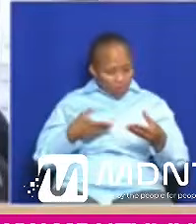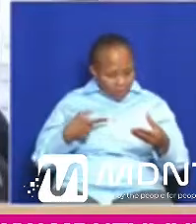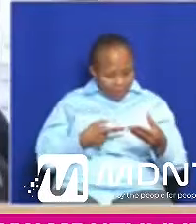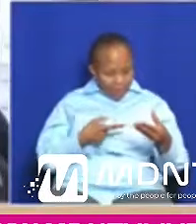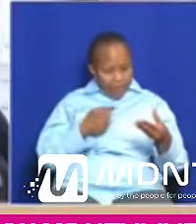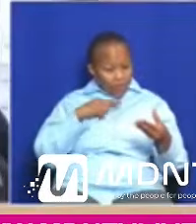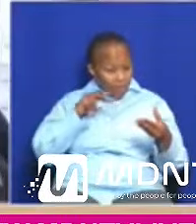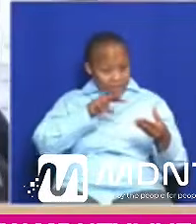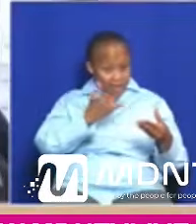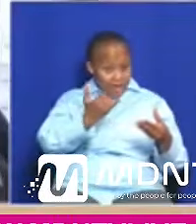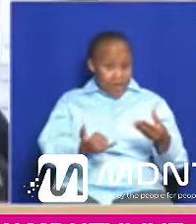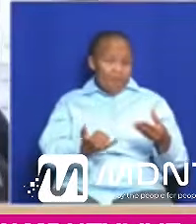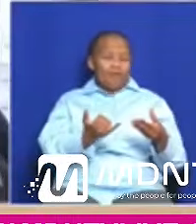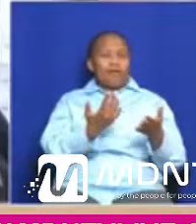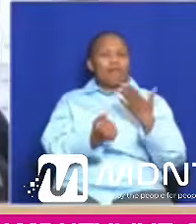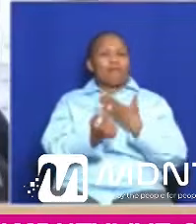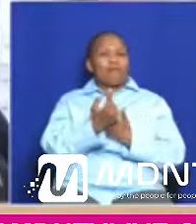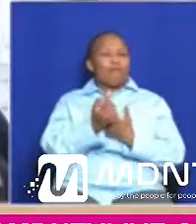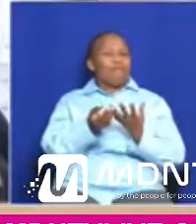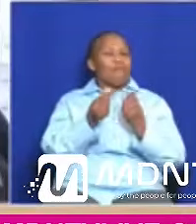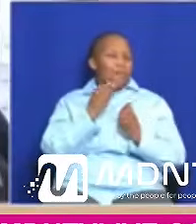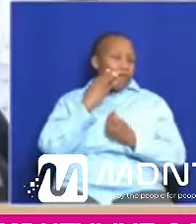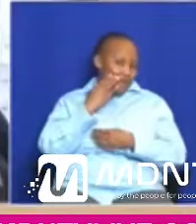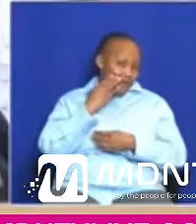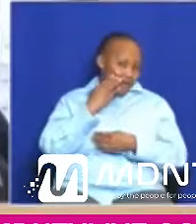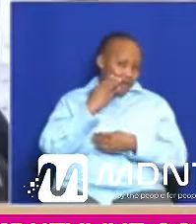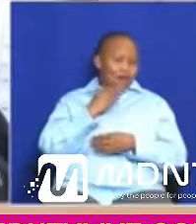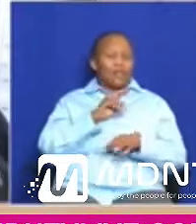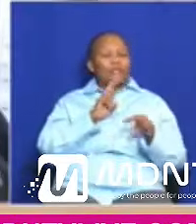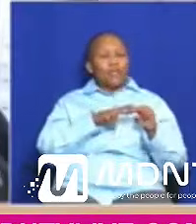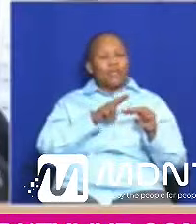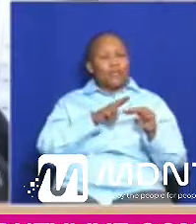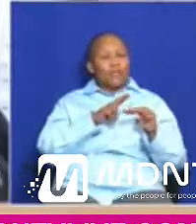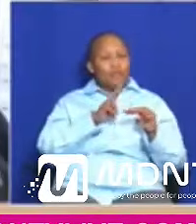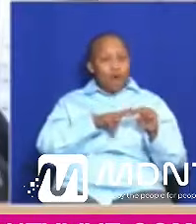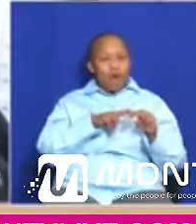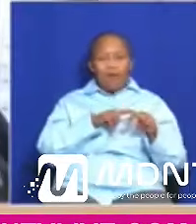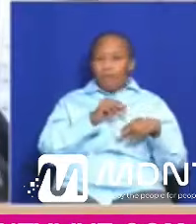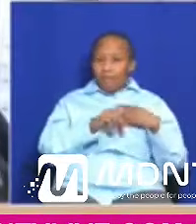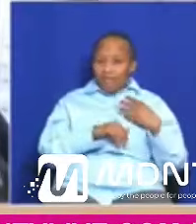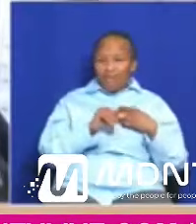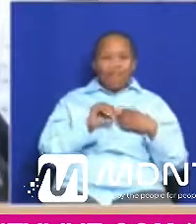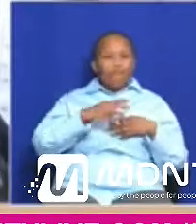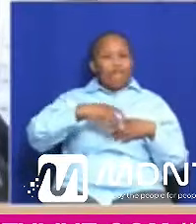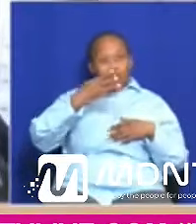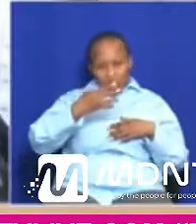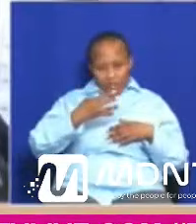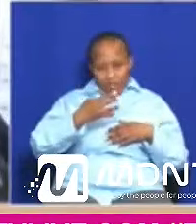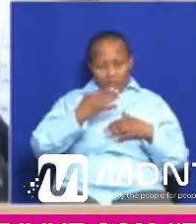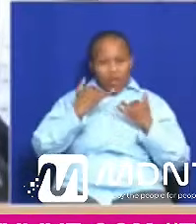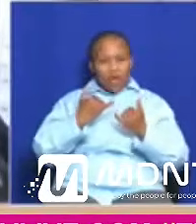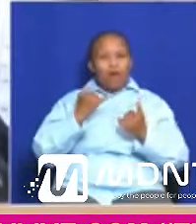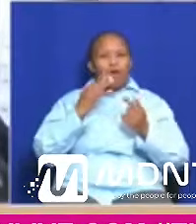SAPS, seemingly on the 4th of February, threatened to terminate the Medicare SAPS